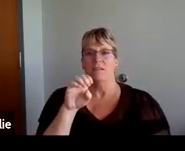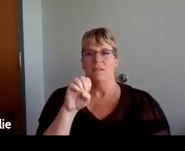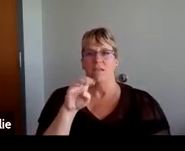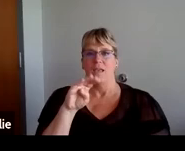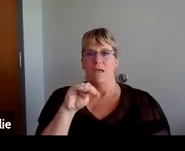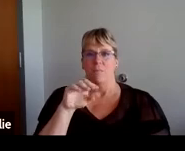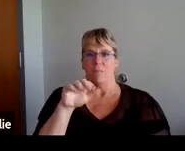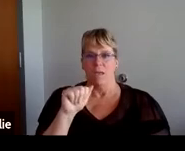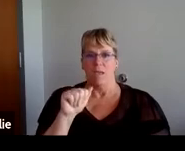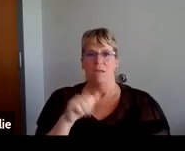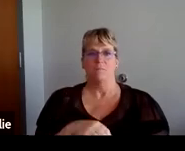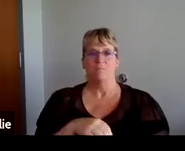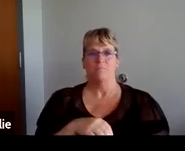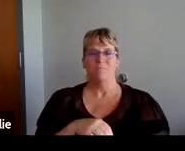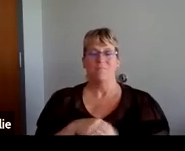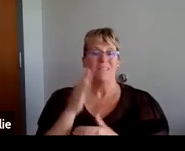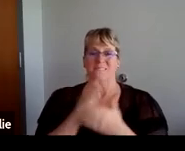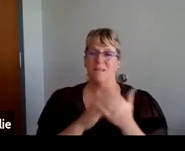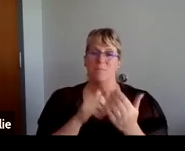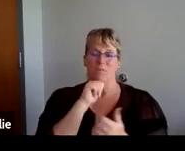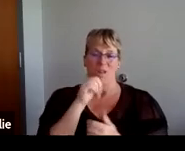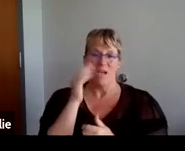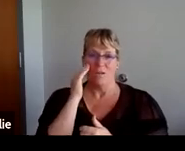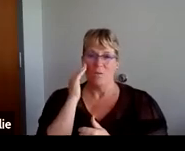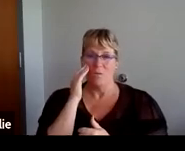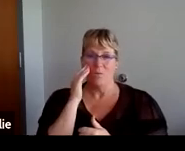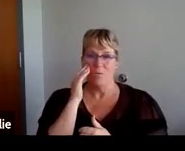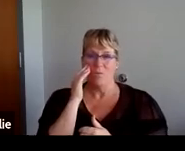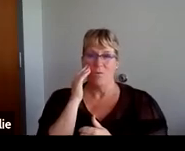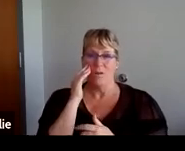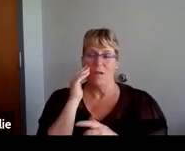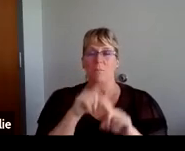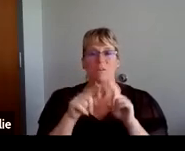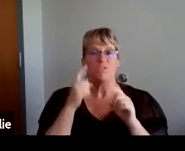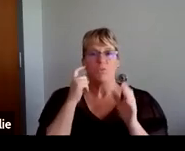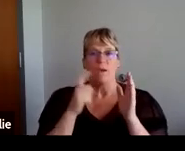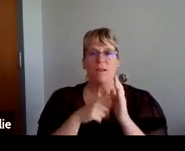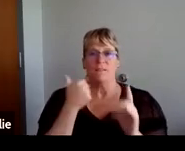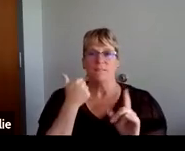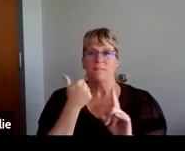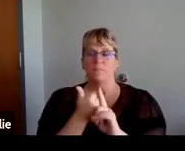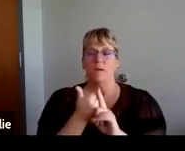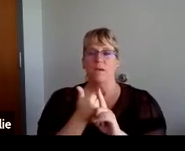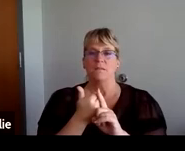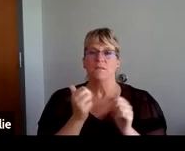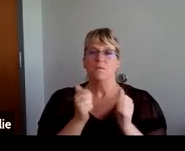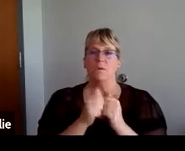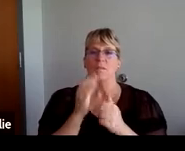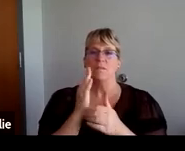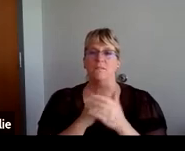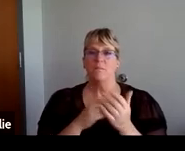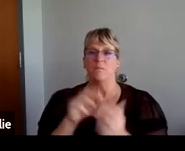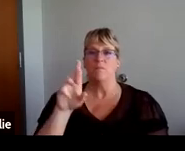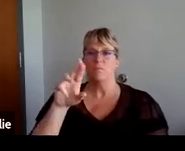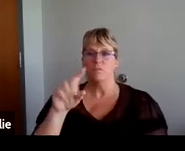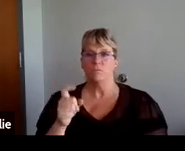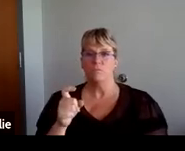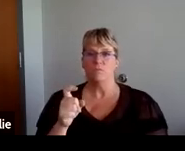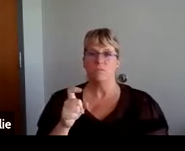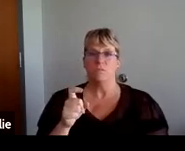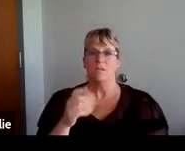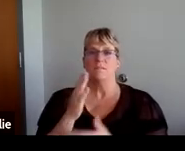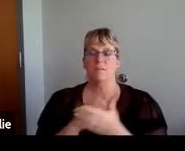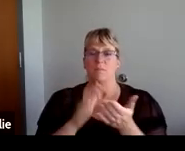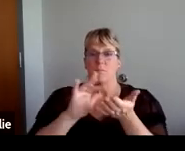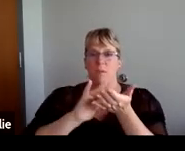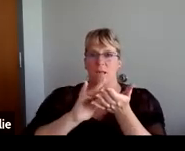some of our lesser known neurotransmitters, but you may recognize the impact on some of the prescription psychotropic